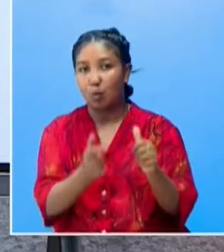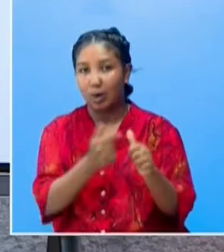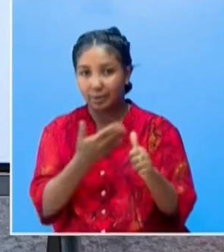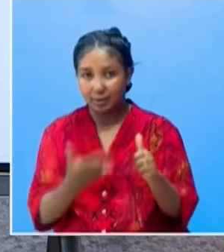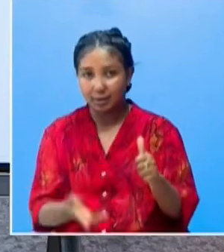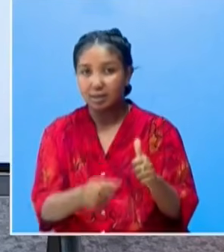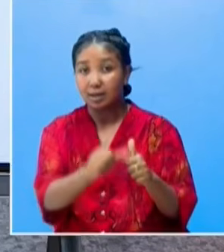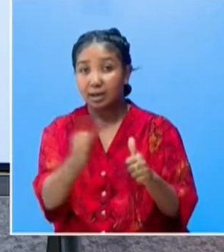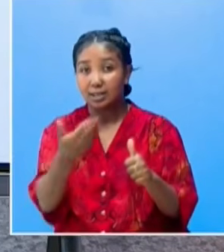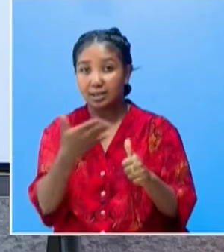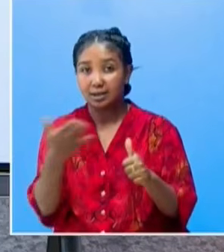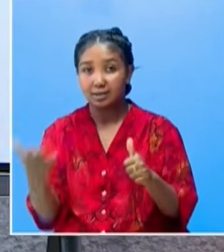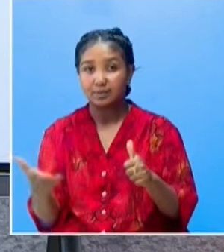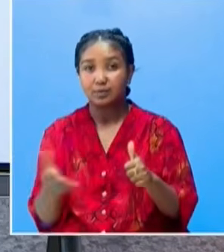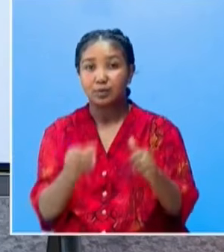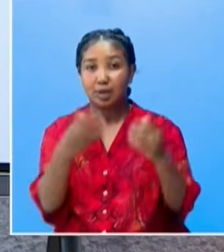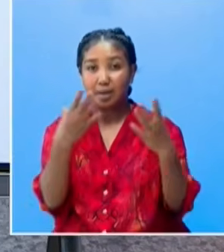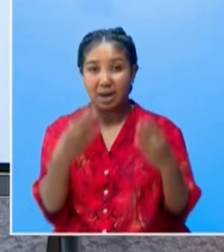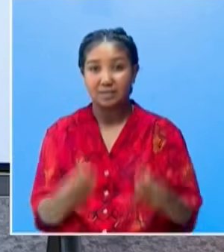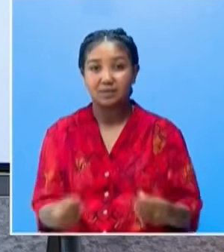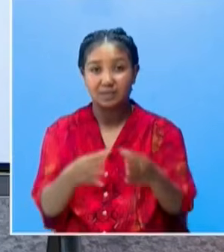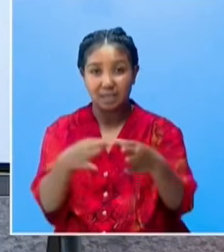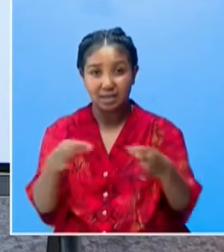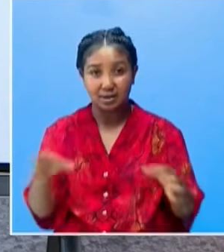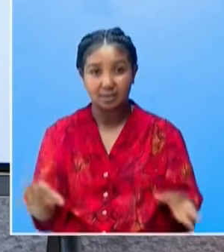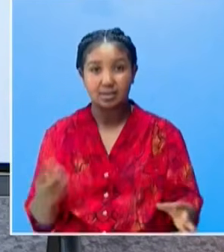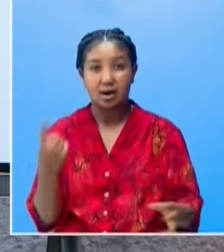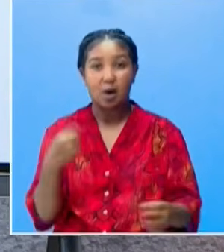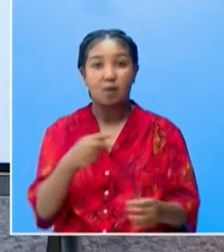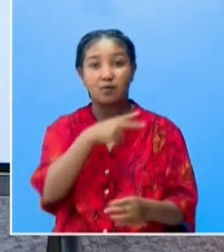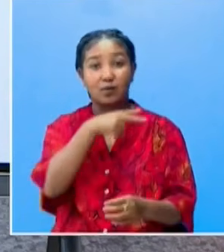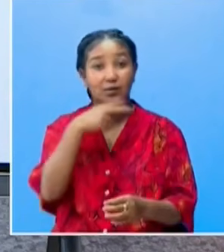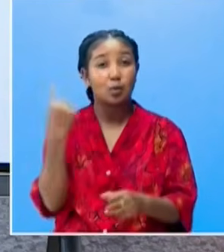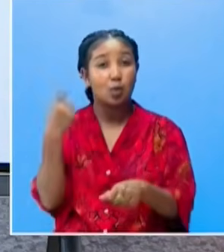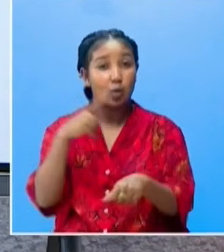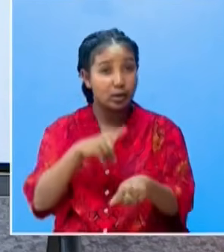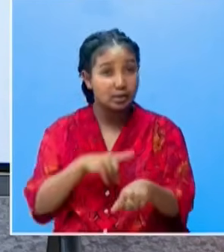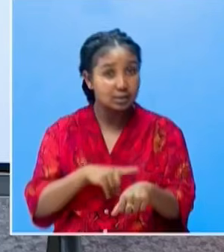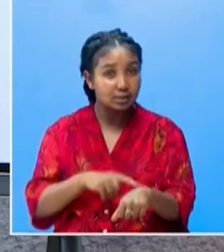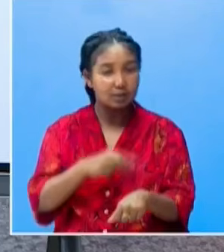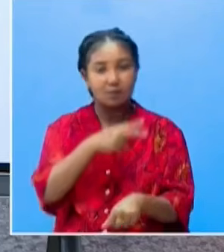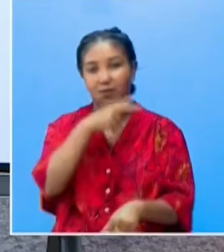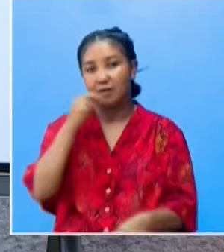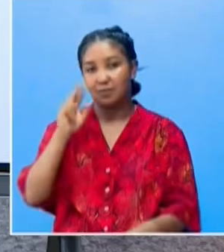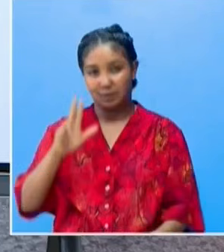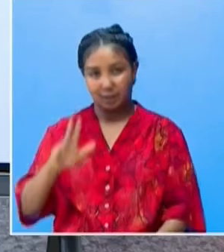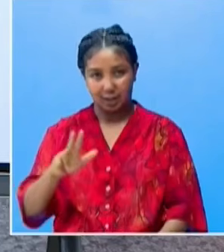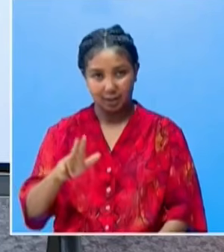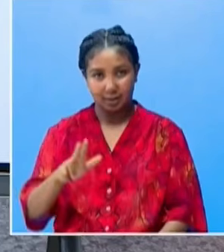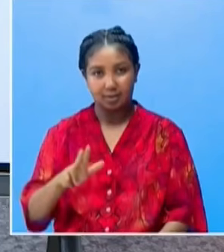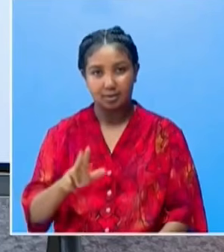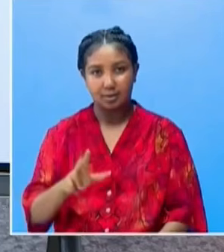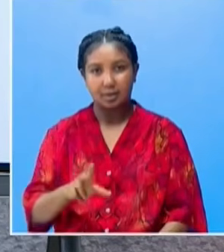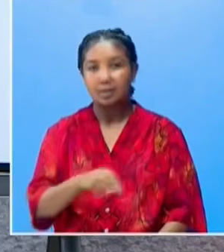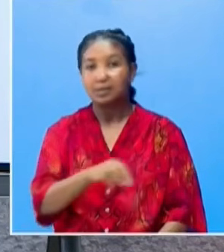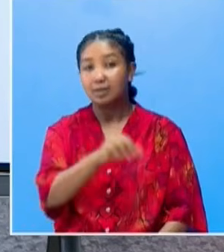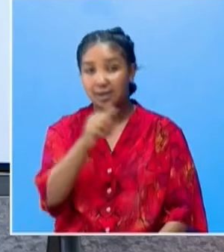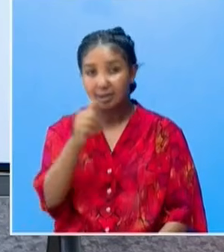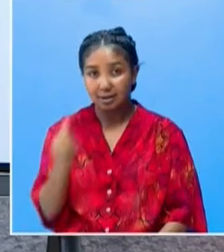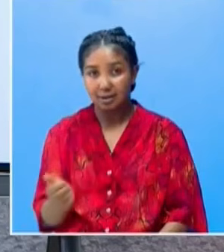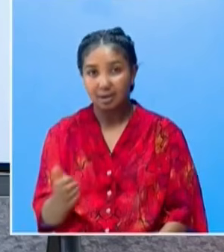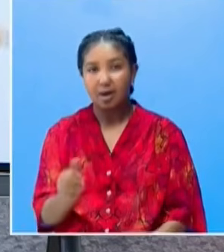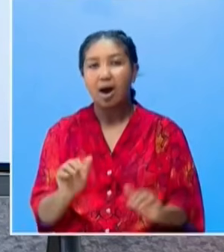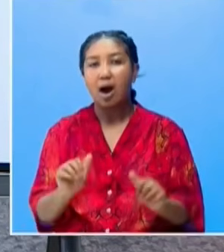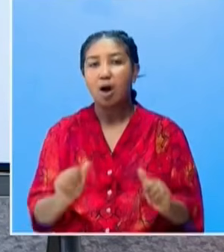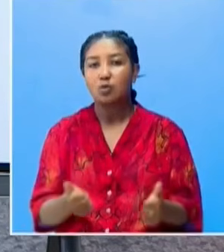The other thing, in a passive sentence, our verb is always verb 3, perfect. Then,